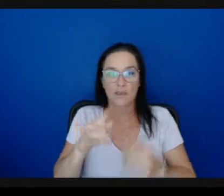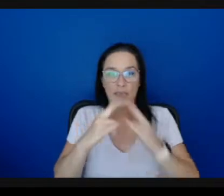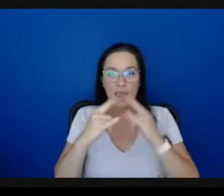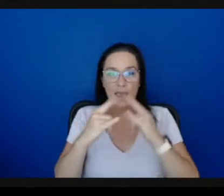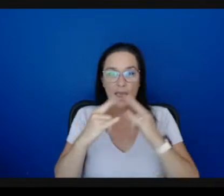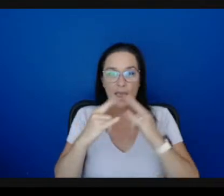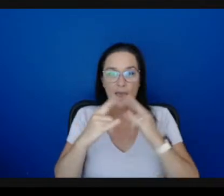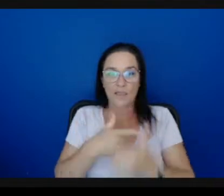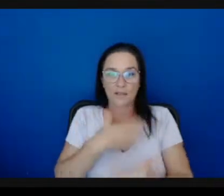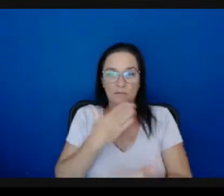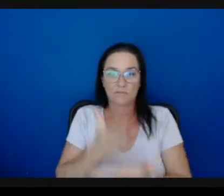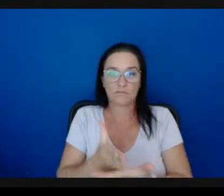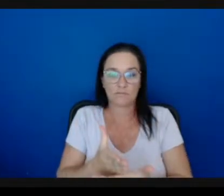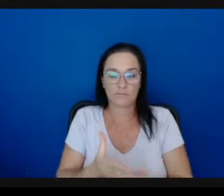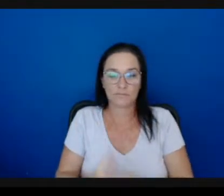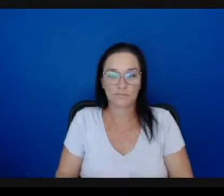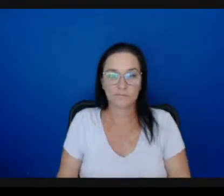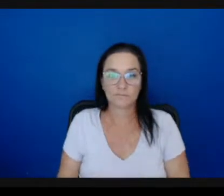the next day.